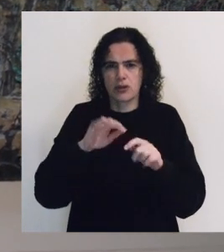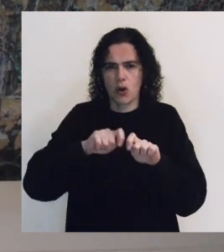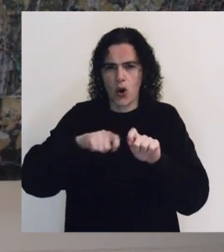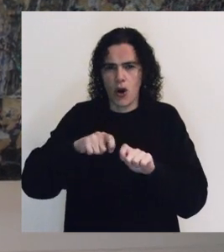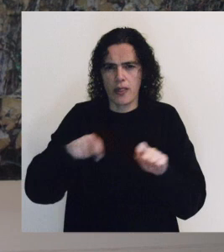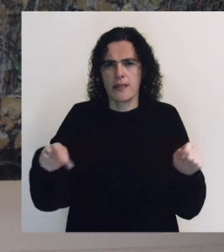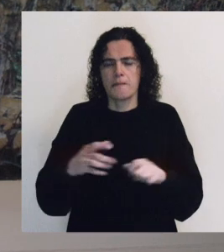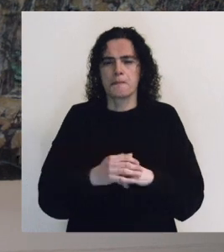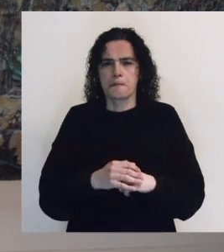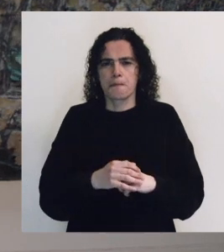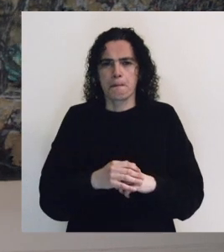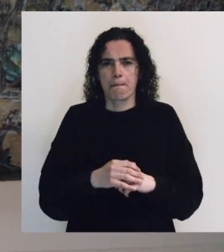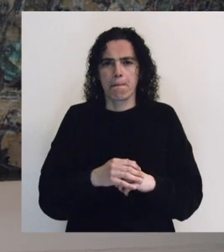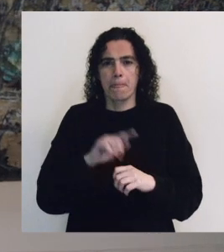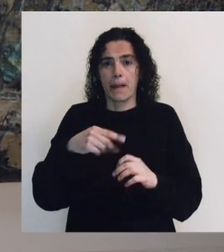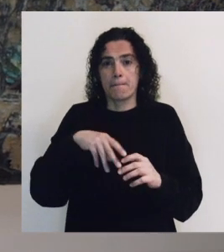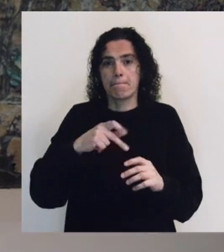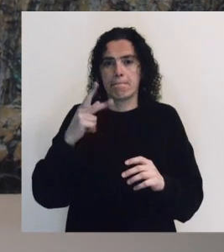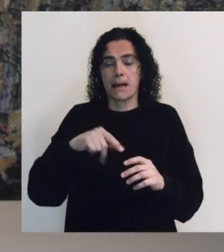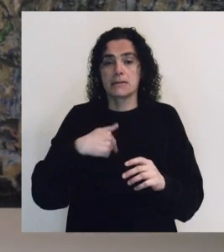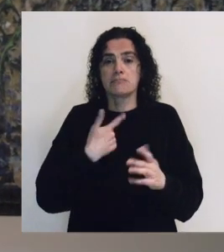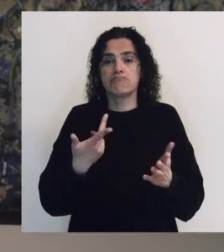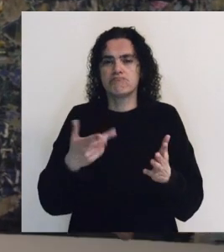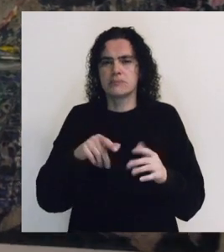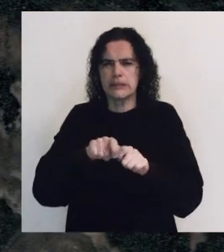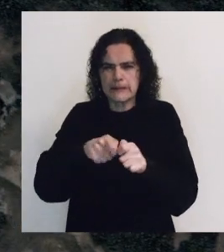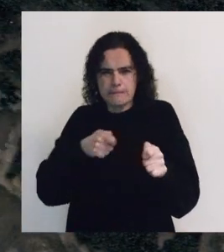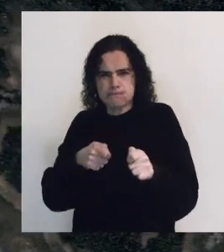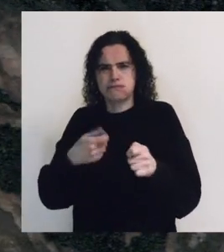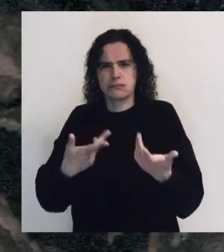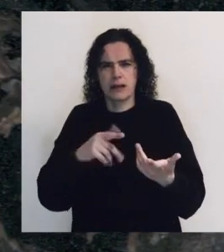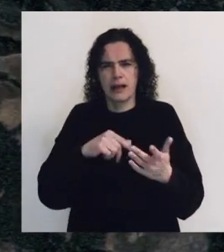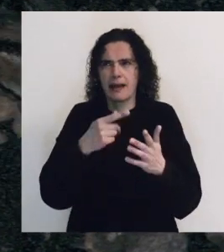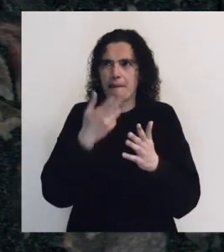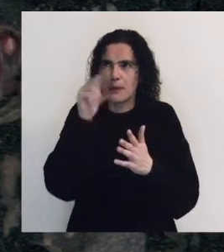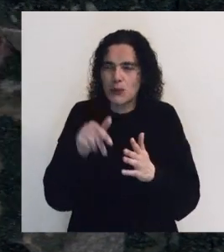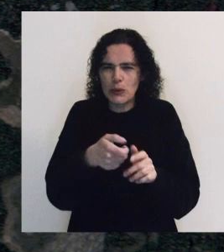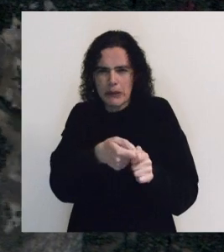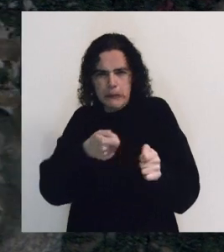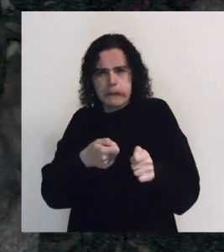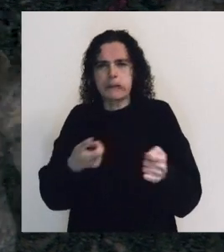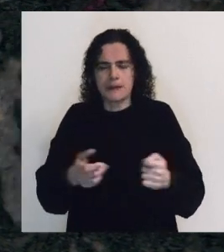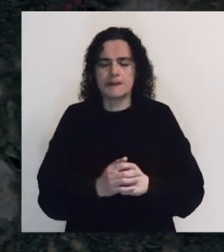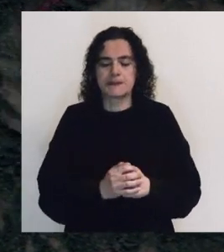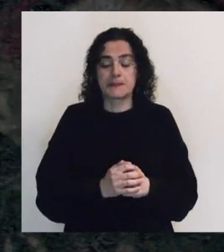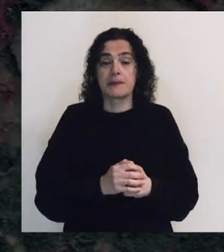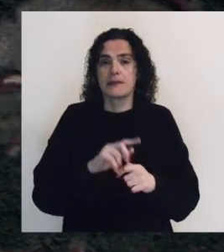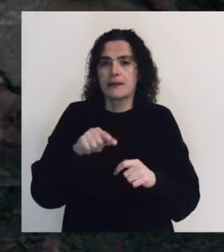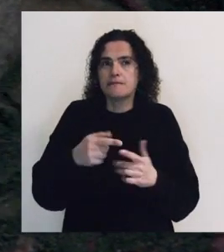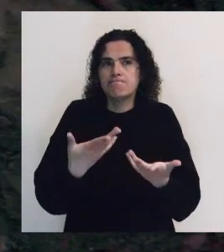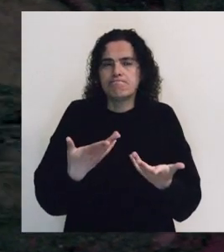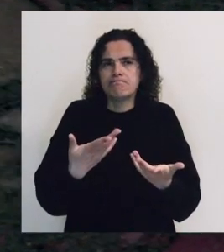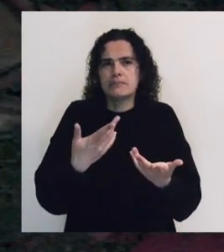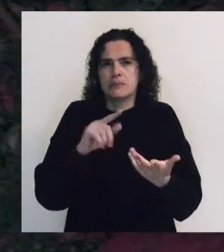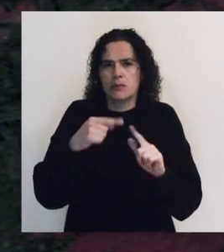a rope that Mark Bradford has pulled away from the painting. And then